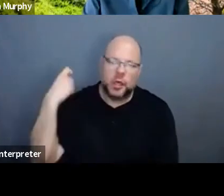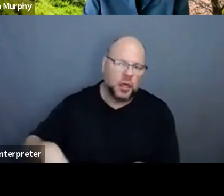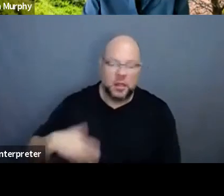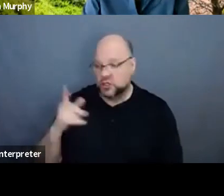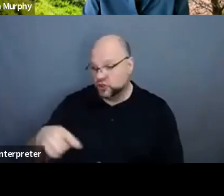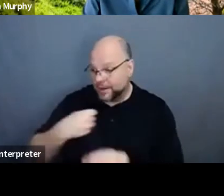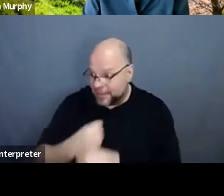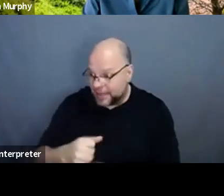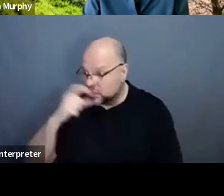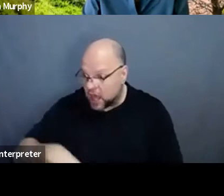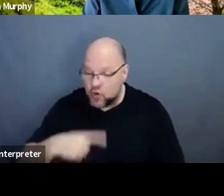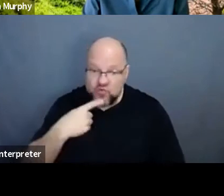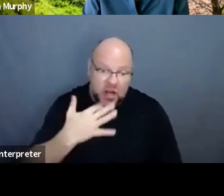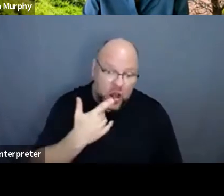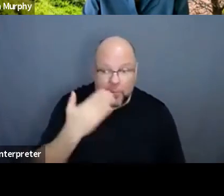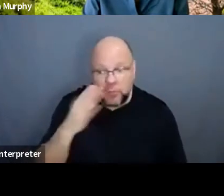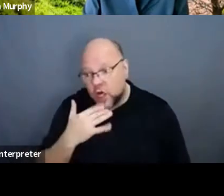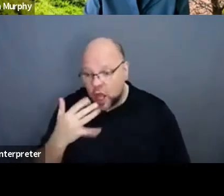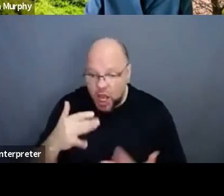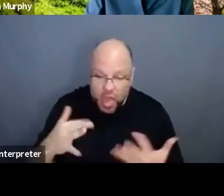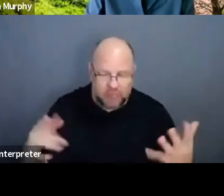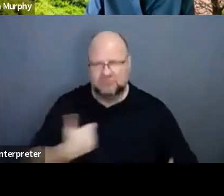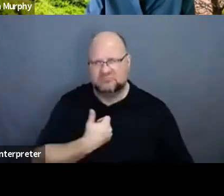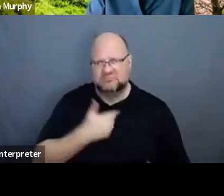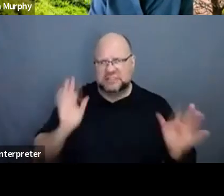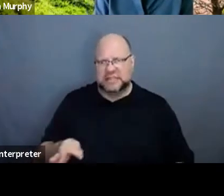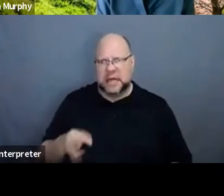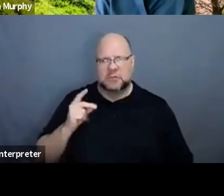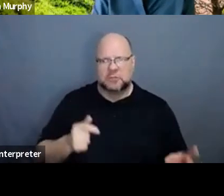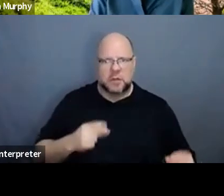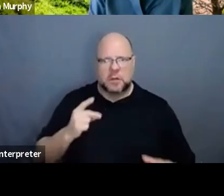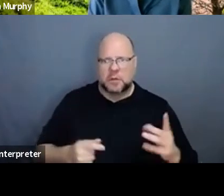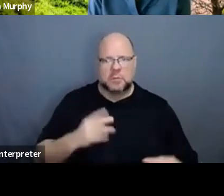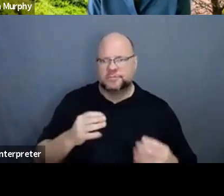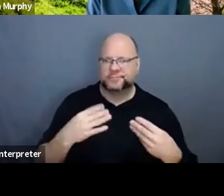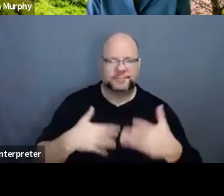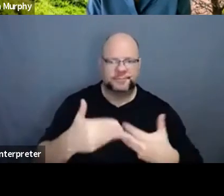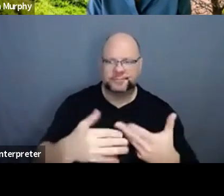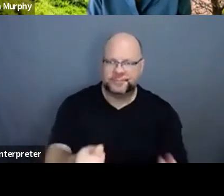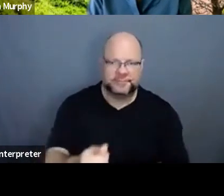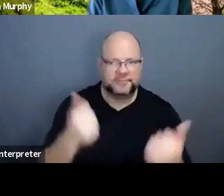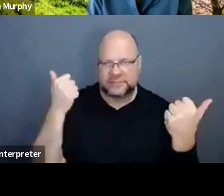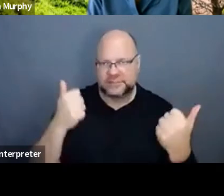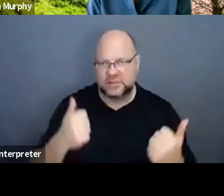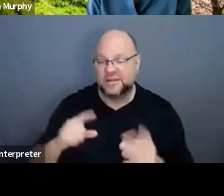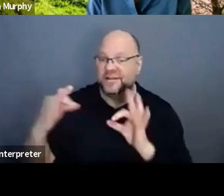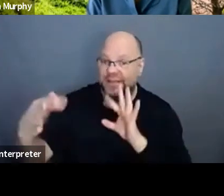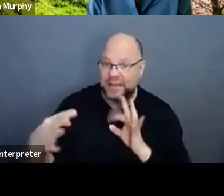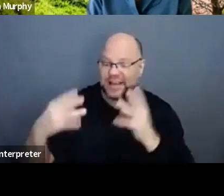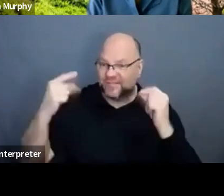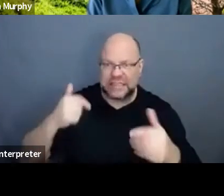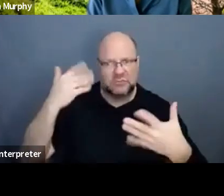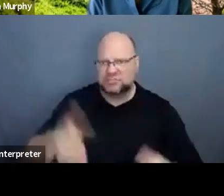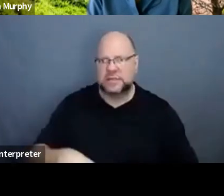be better in red or blue? And things can happen much more quickly. So you can put ideas out, get feedback really fast.